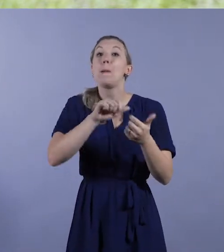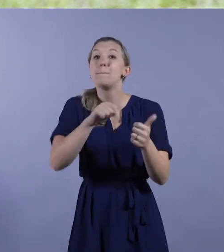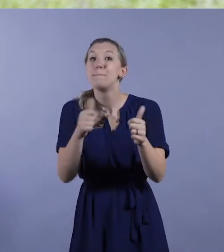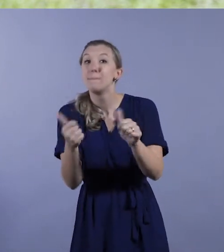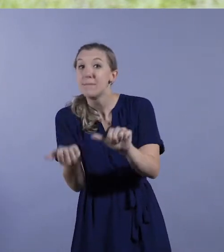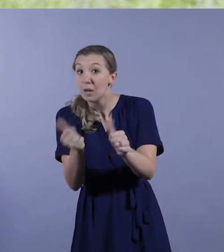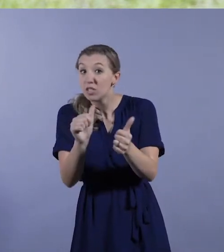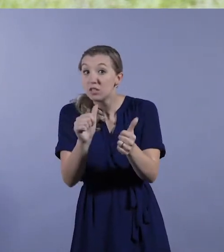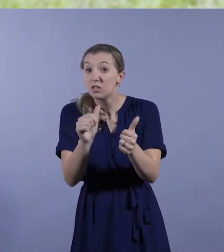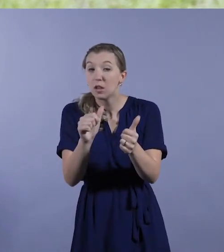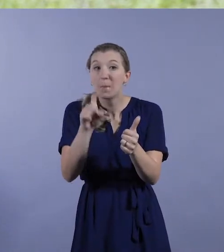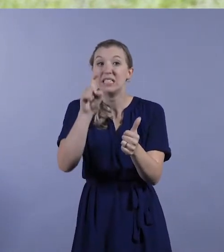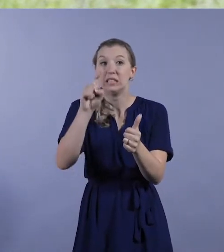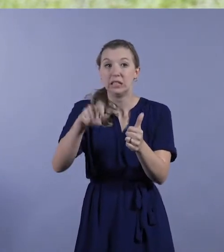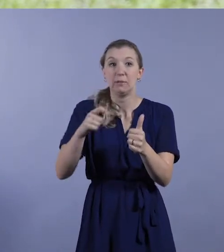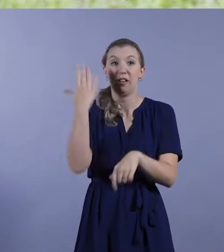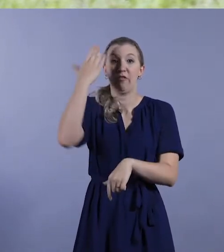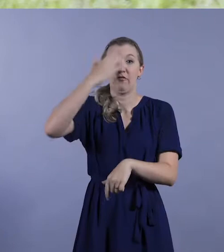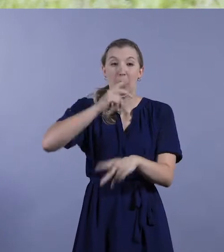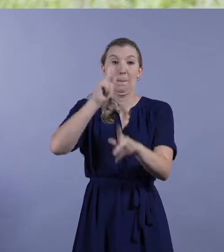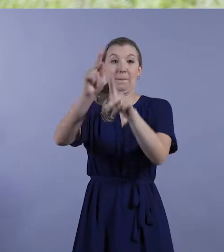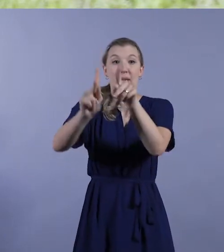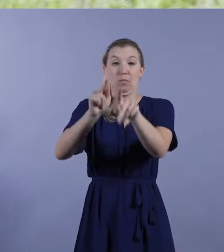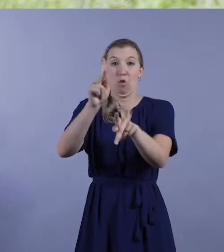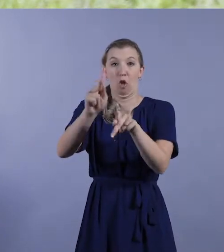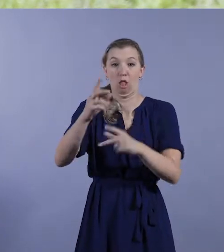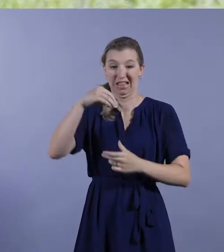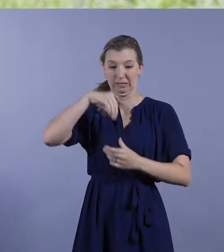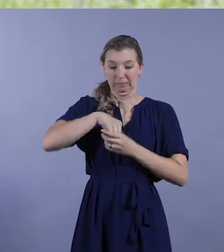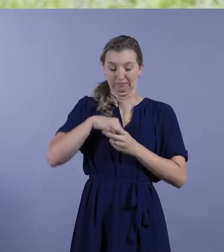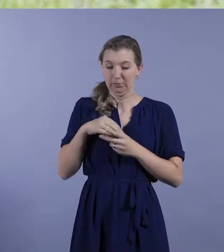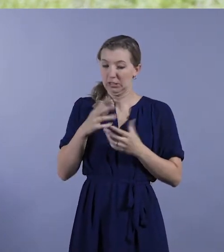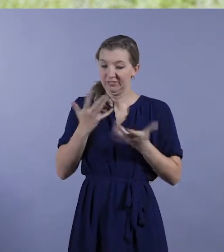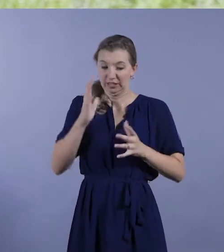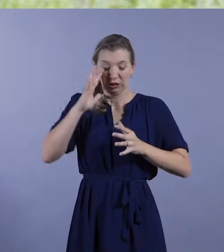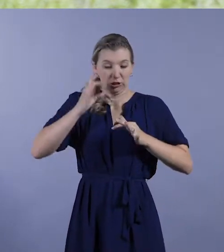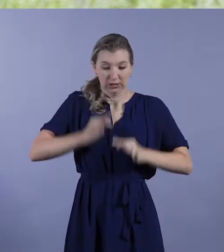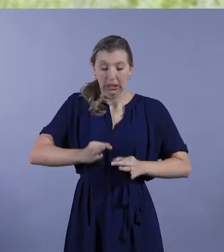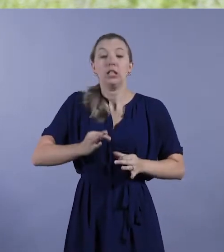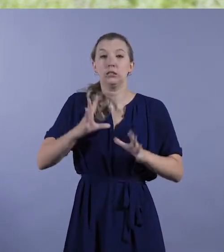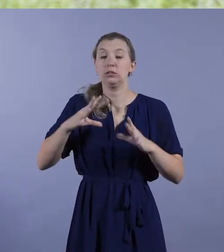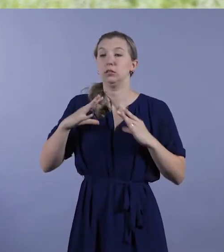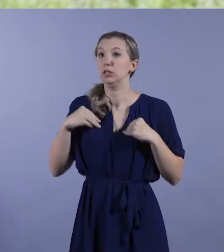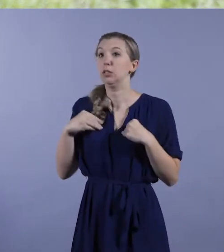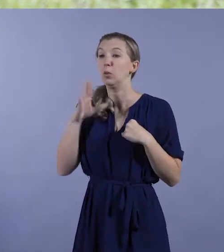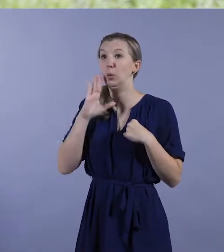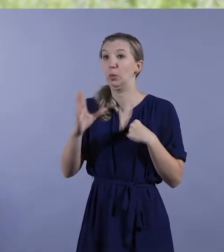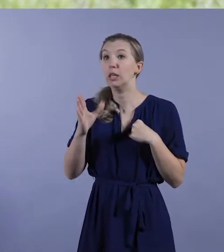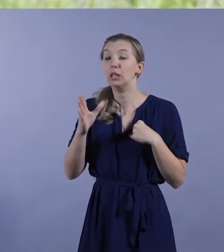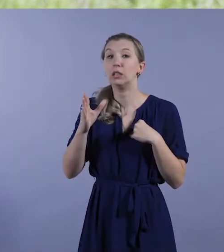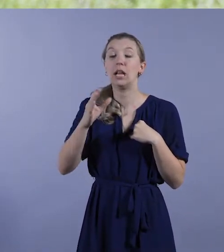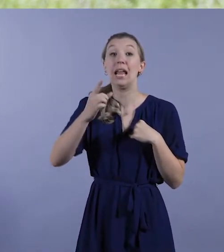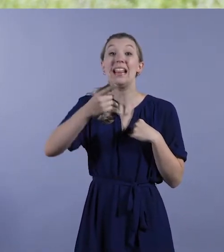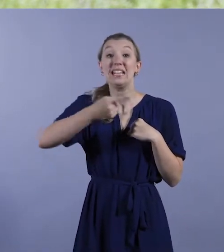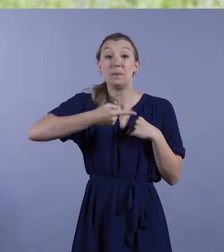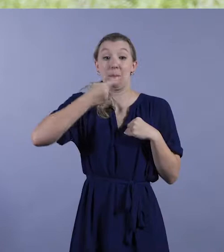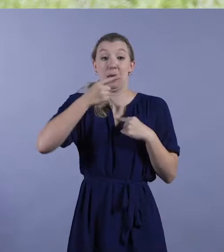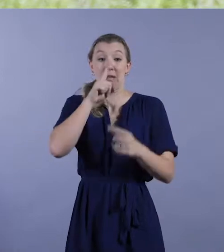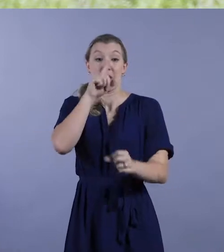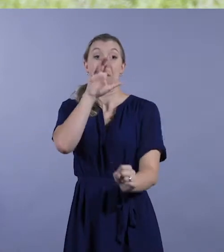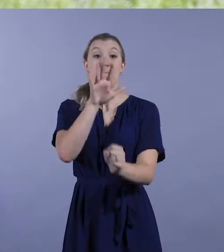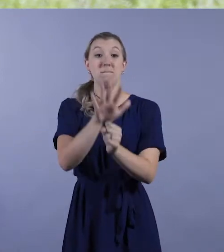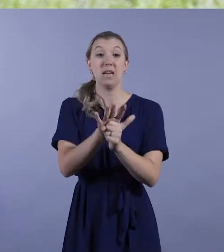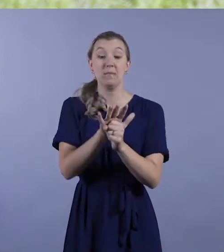public declaration of the inward decision that we have already made. And it is the public commitment